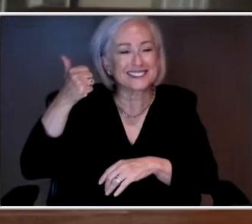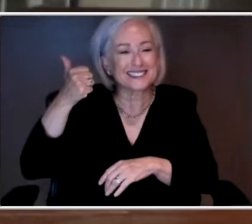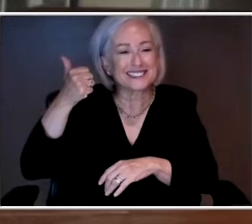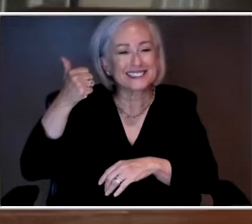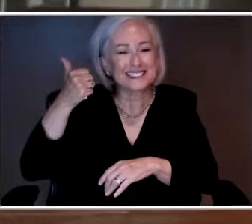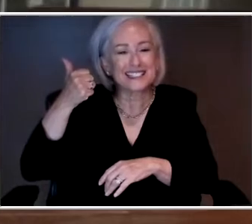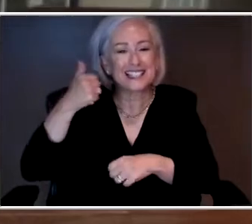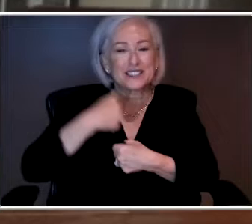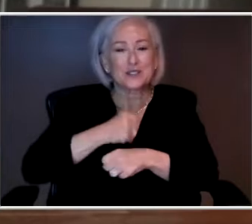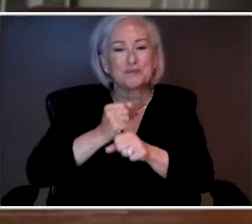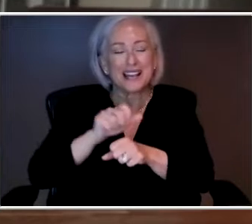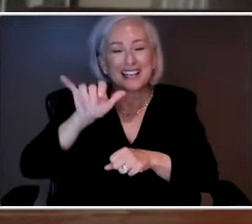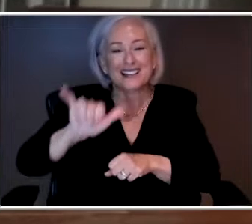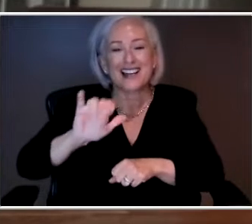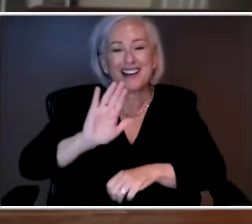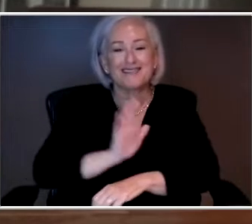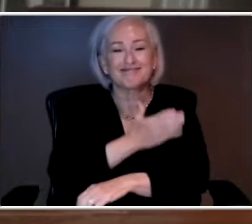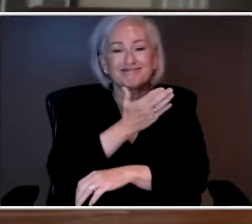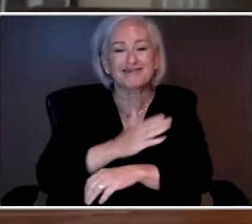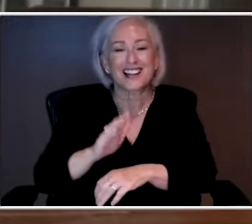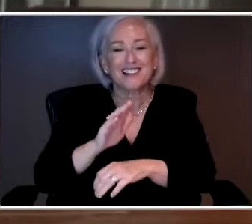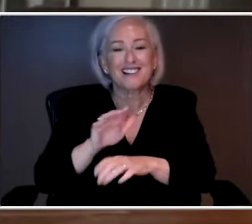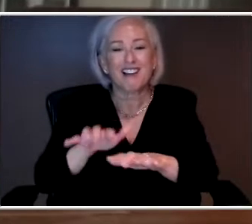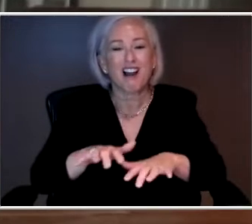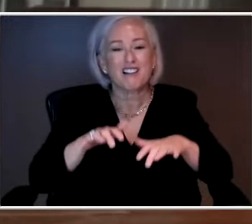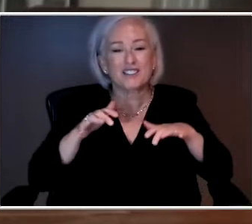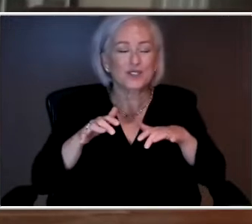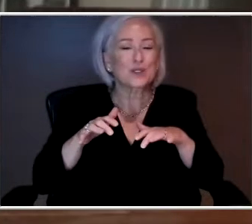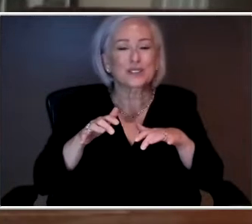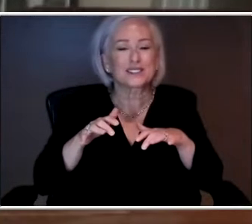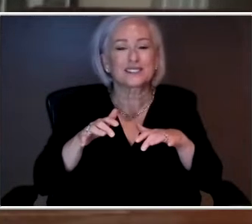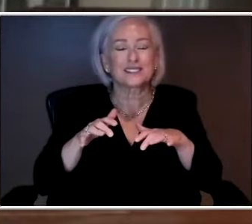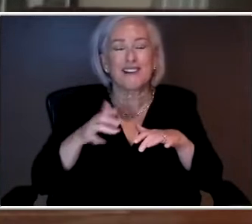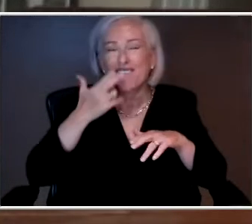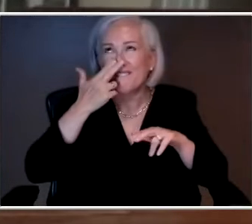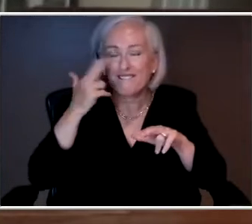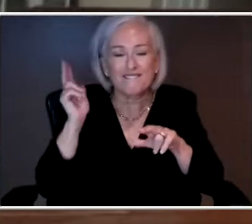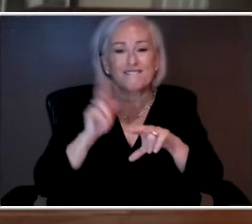making the concerts so fun,